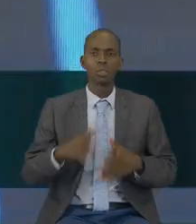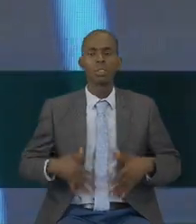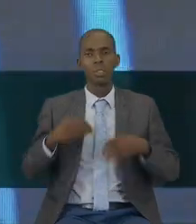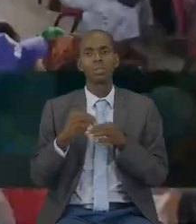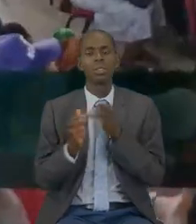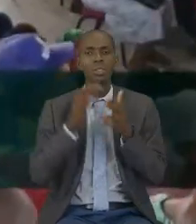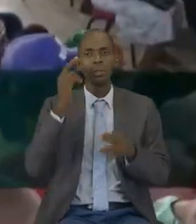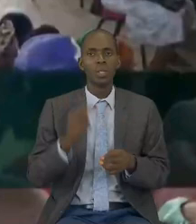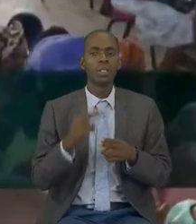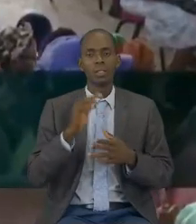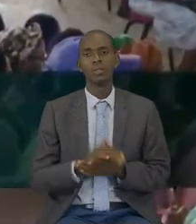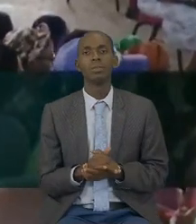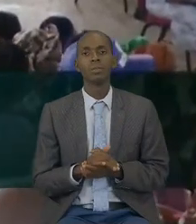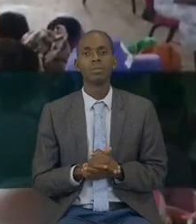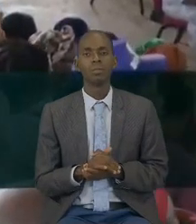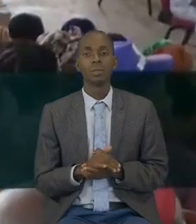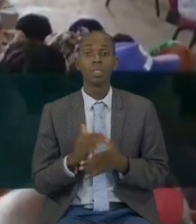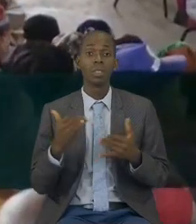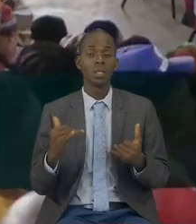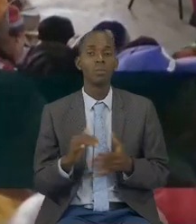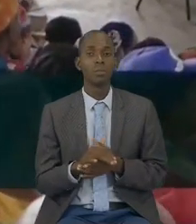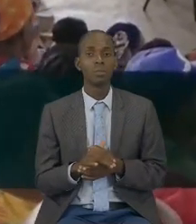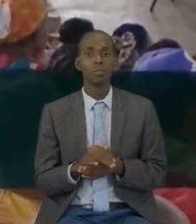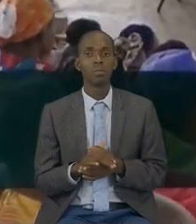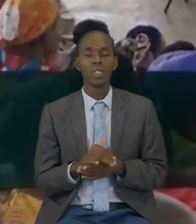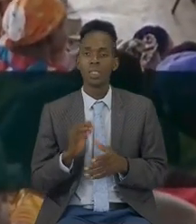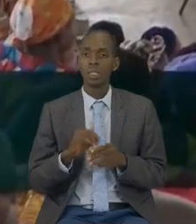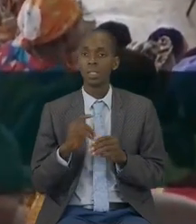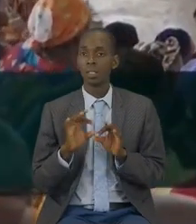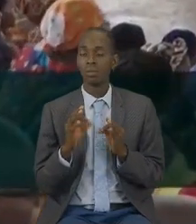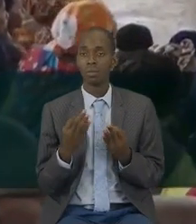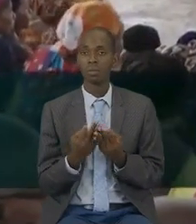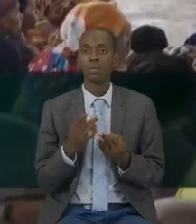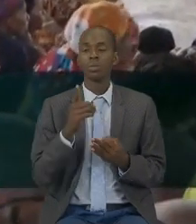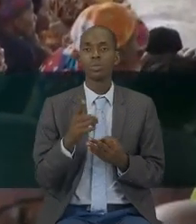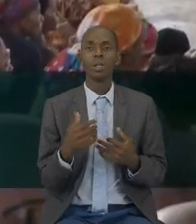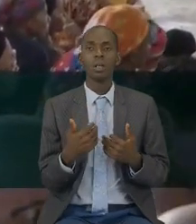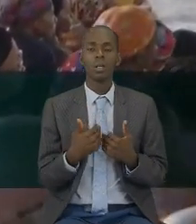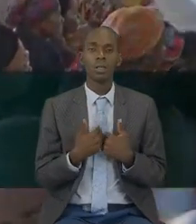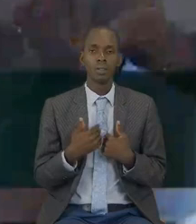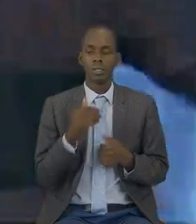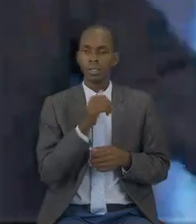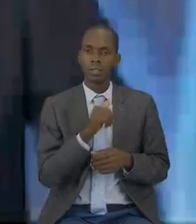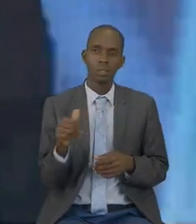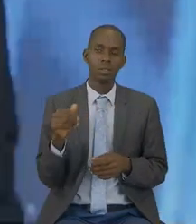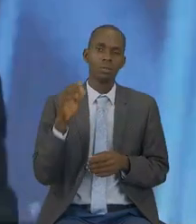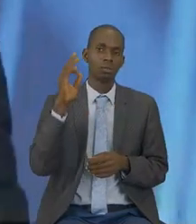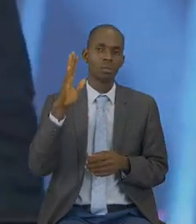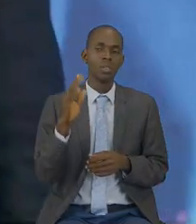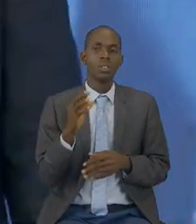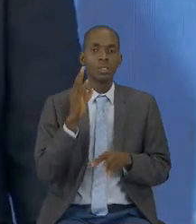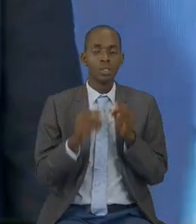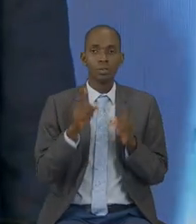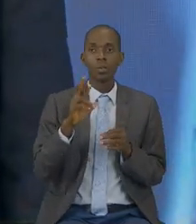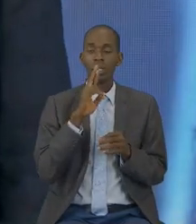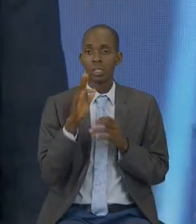Jesus' name. Amen. Now, in the family, you have a ministry. If you are the Christian